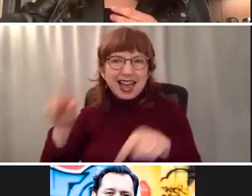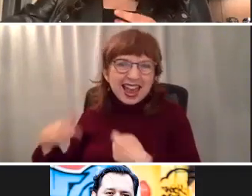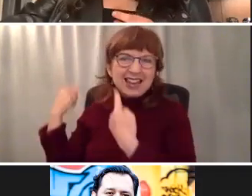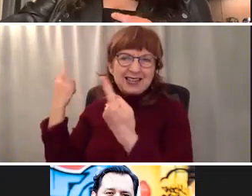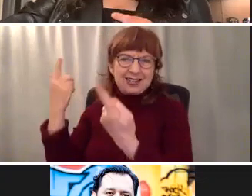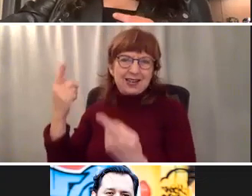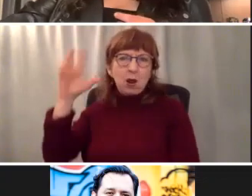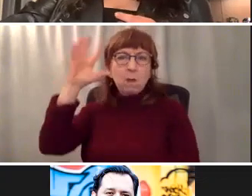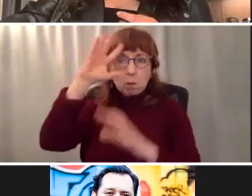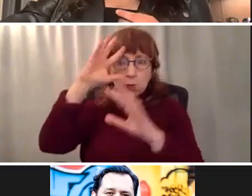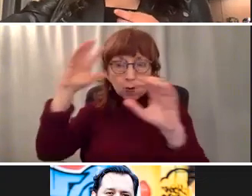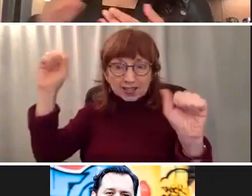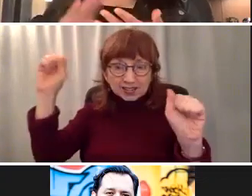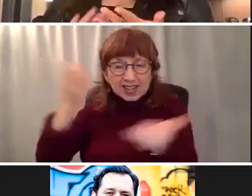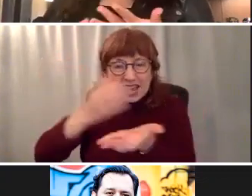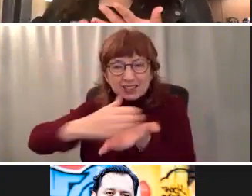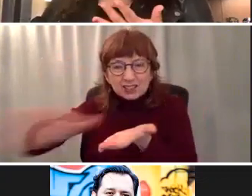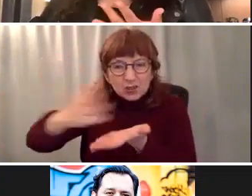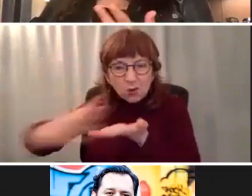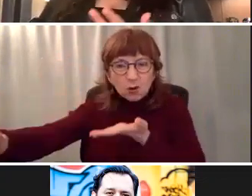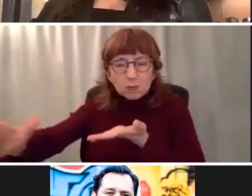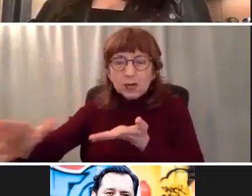ever deported